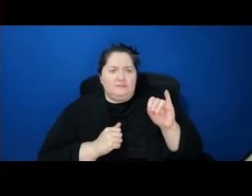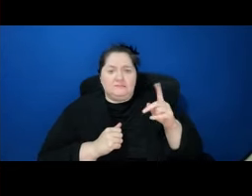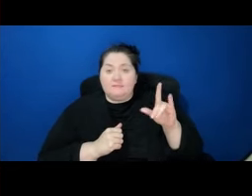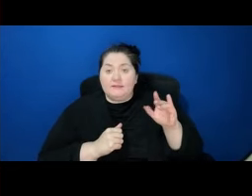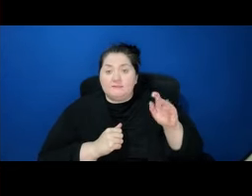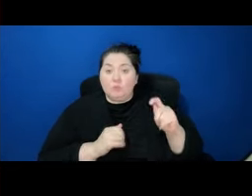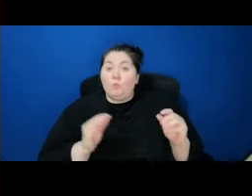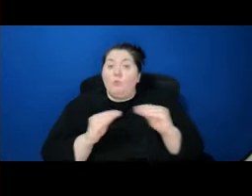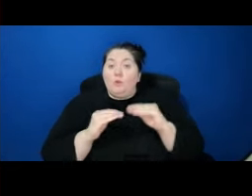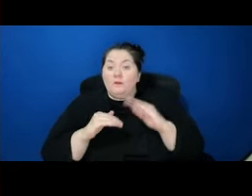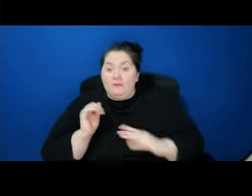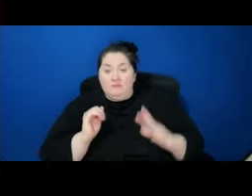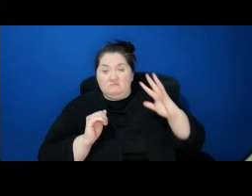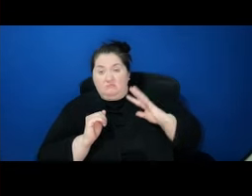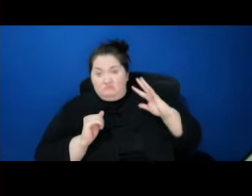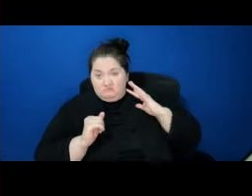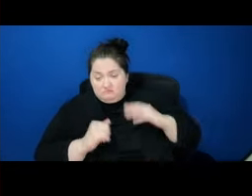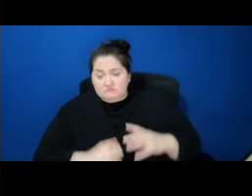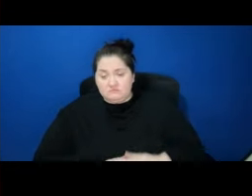past.